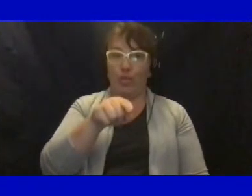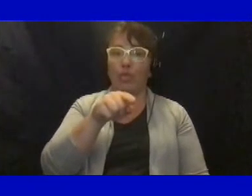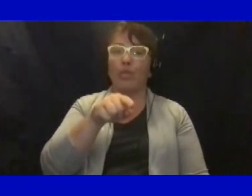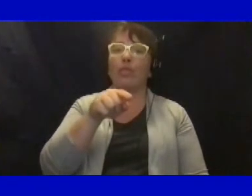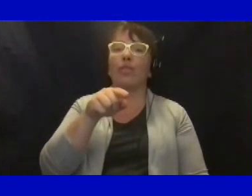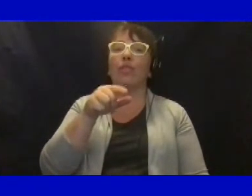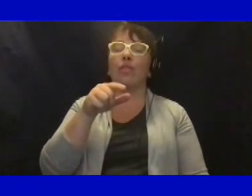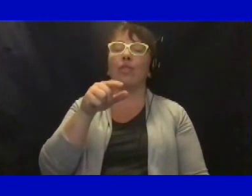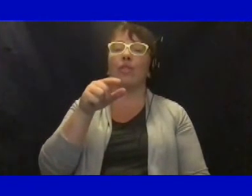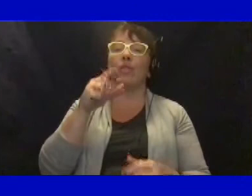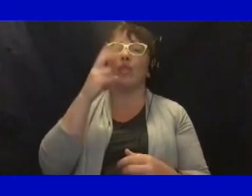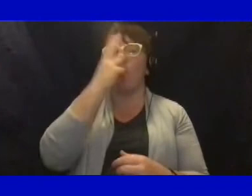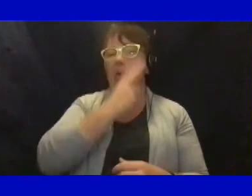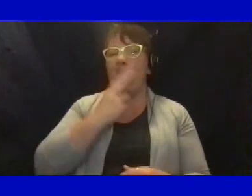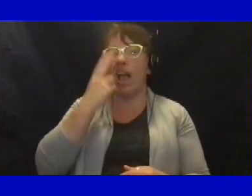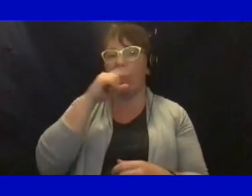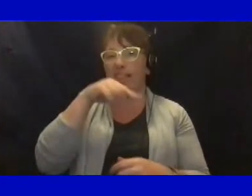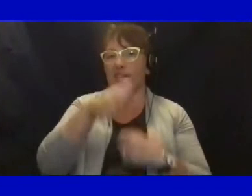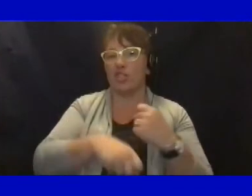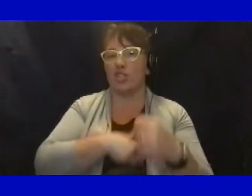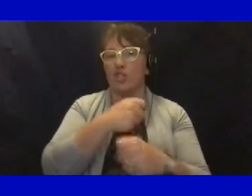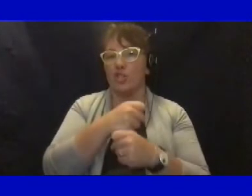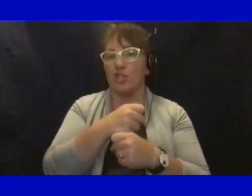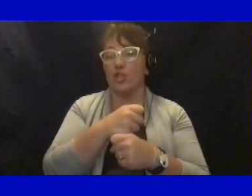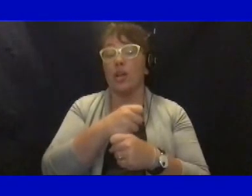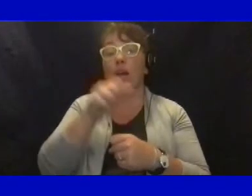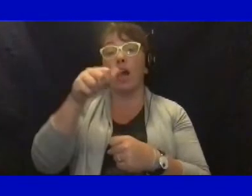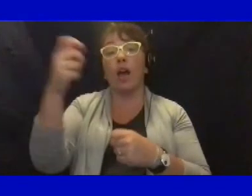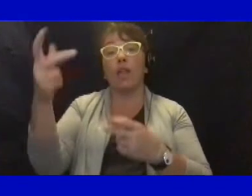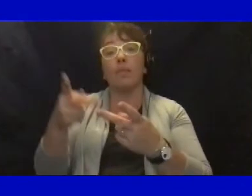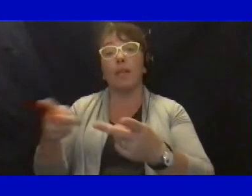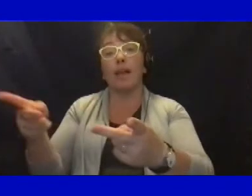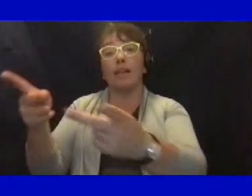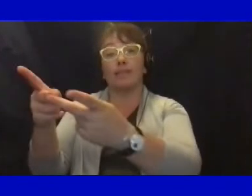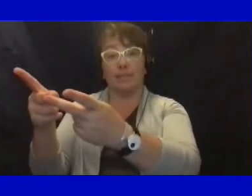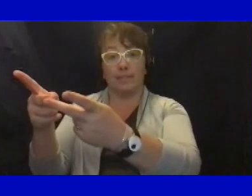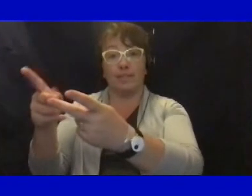explain why. Elsewhere in the Pacific, massive warm water,